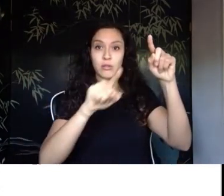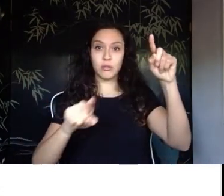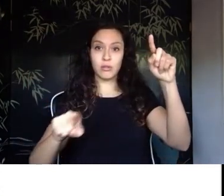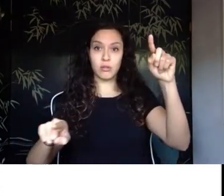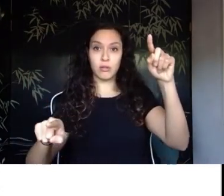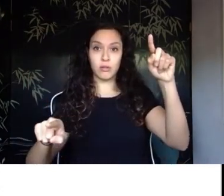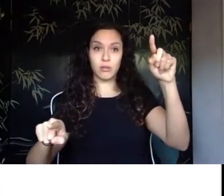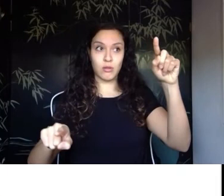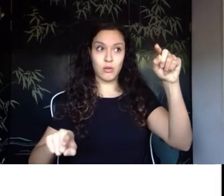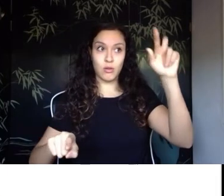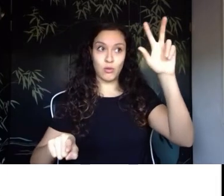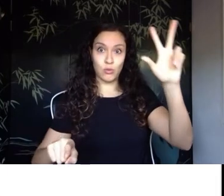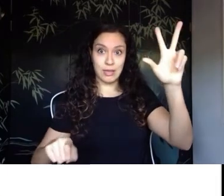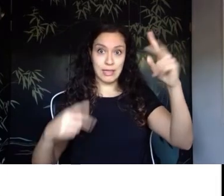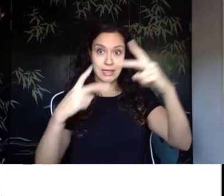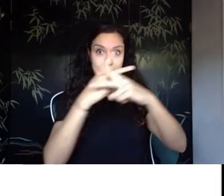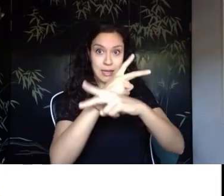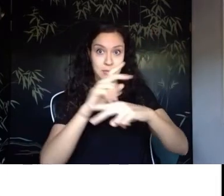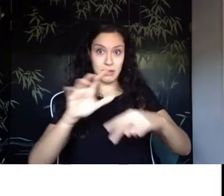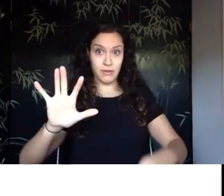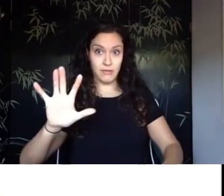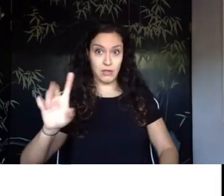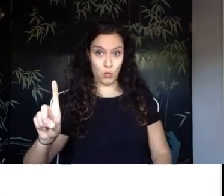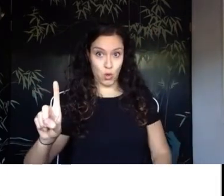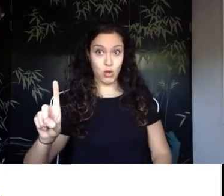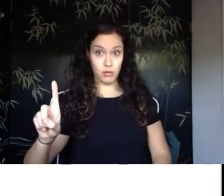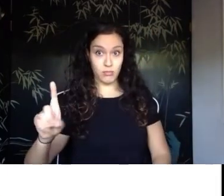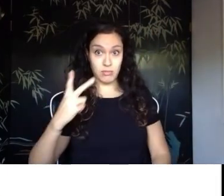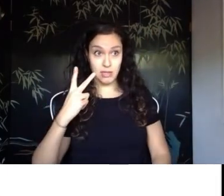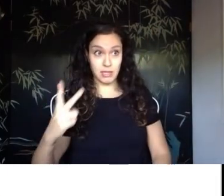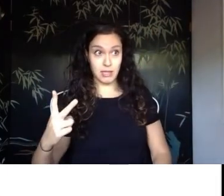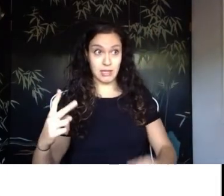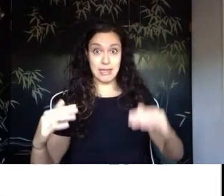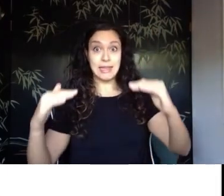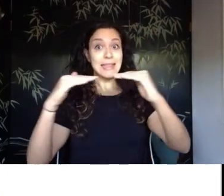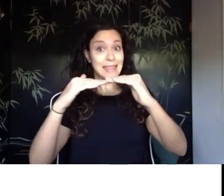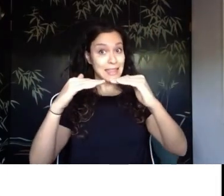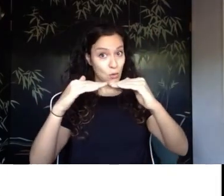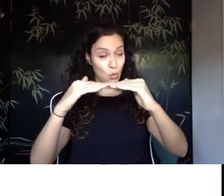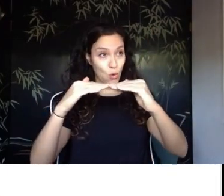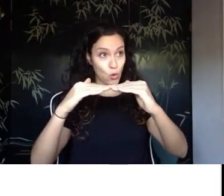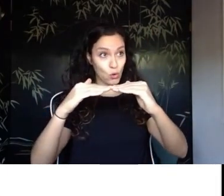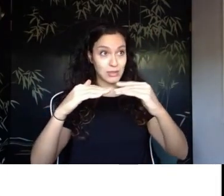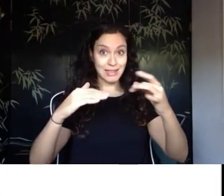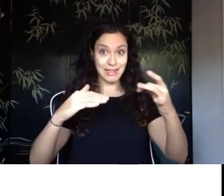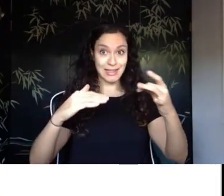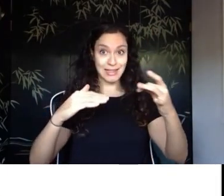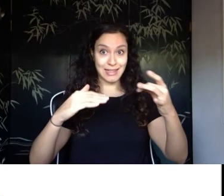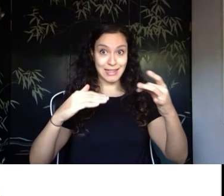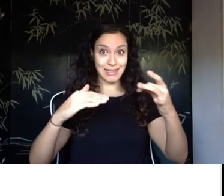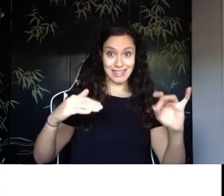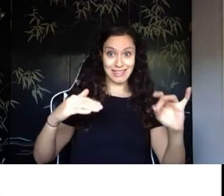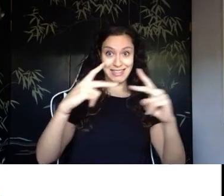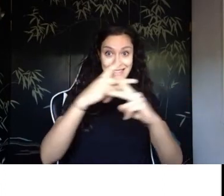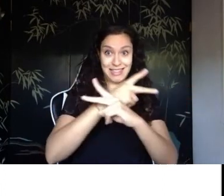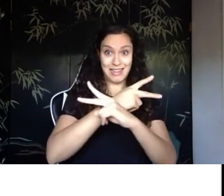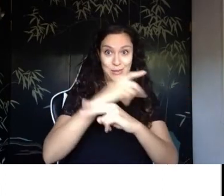cross multiplication. When I'm making a cross, 3 times 51, so that's what it says right